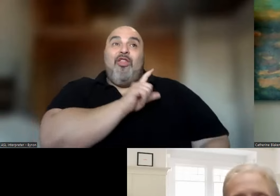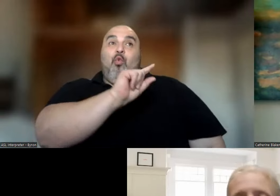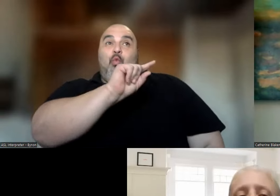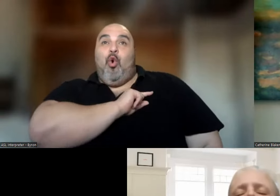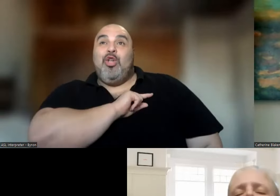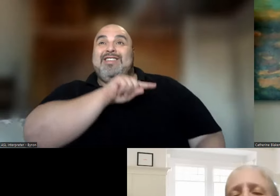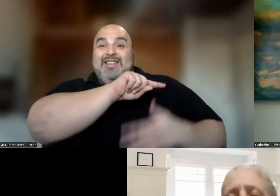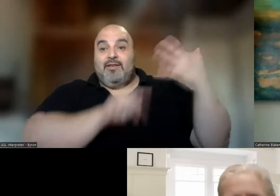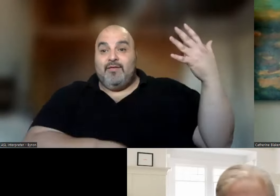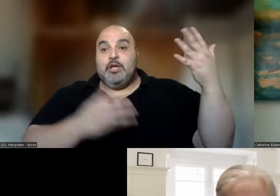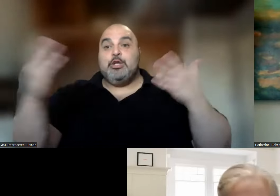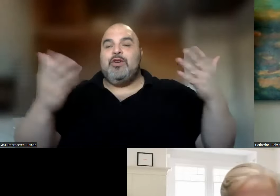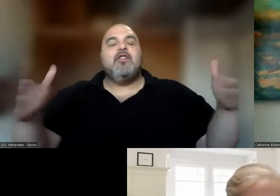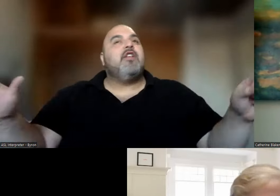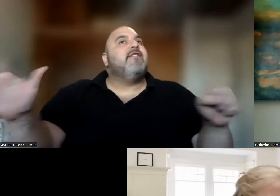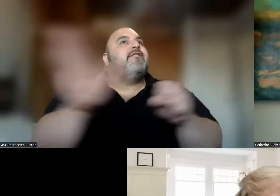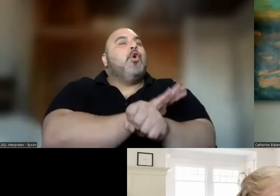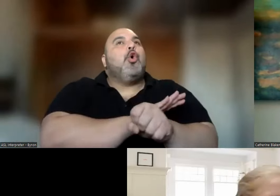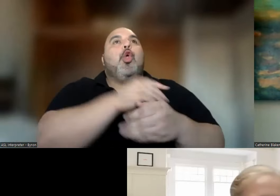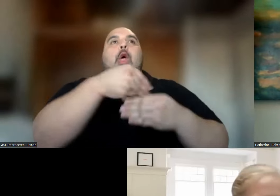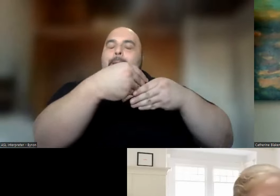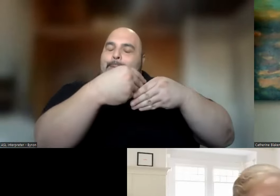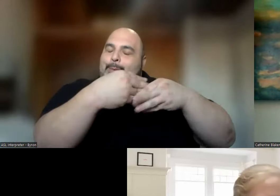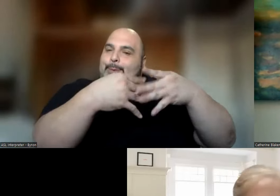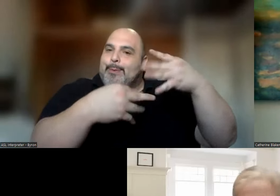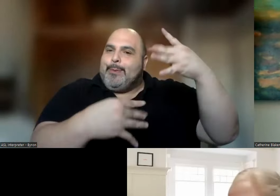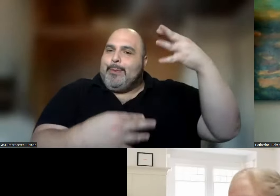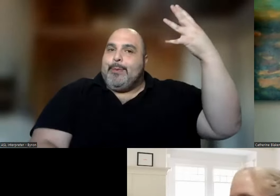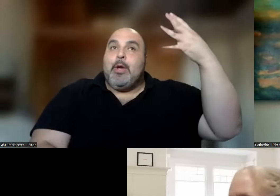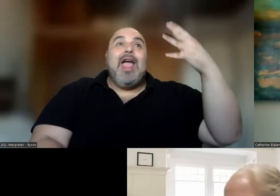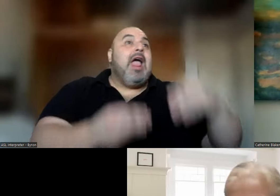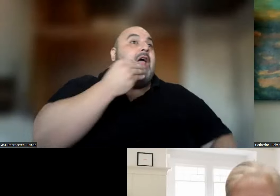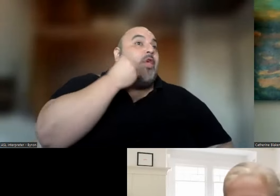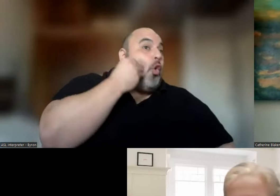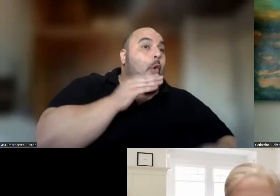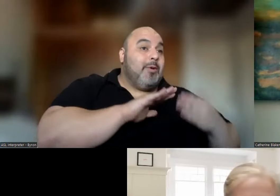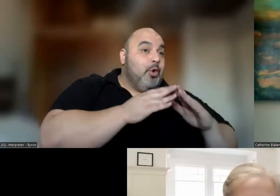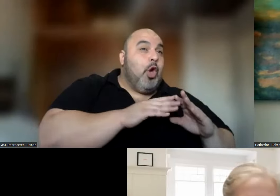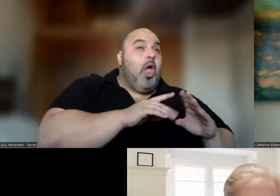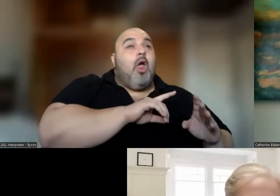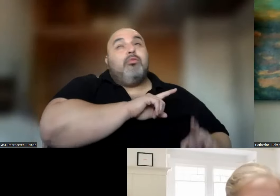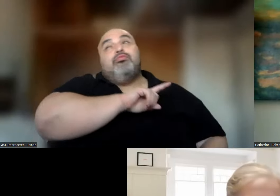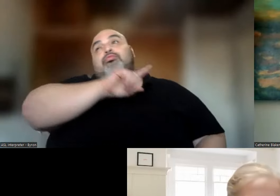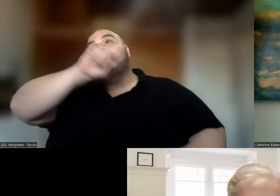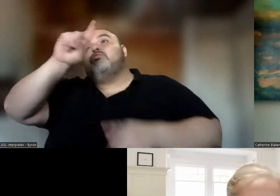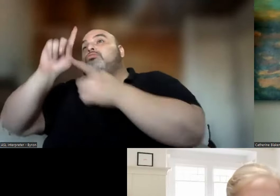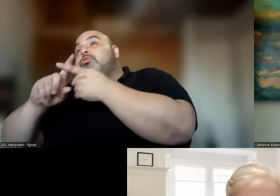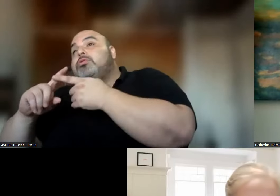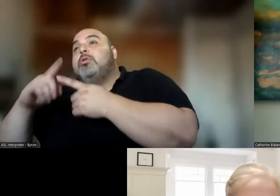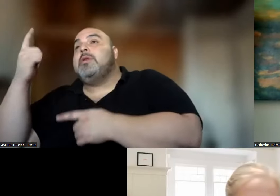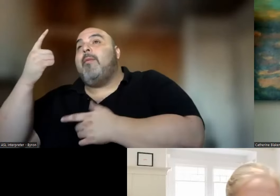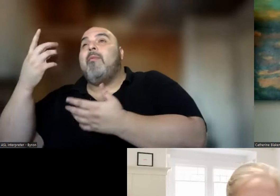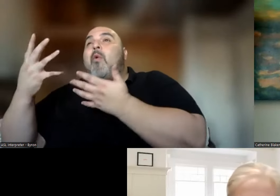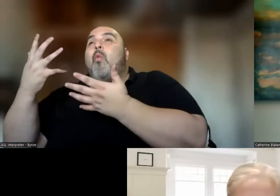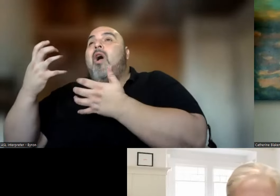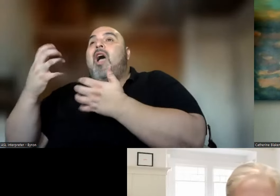these services, the full array of services from what you get in the home and communities all the way up to what someone might want in an